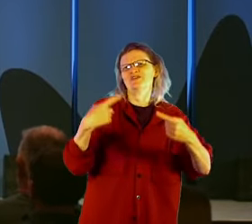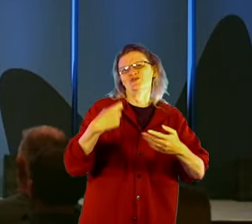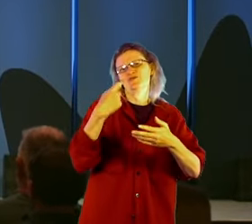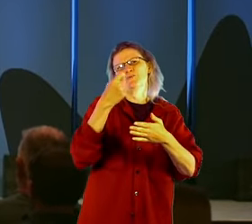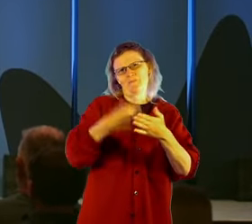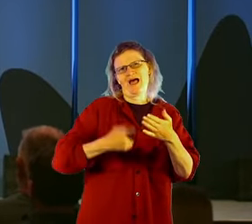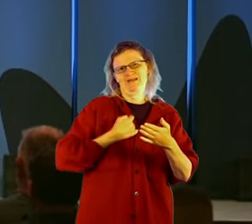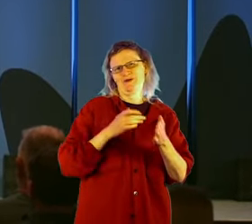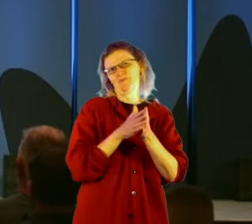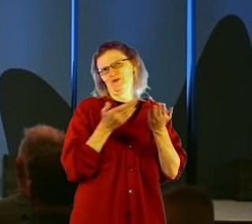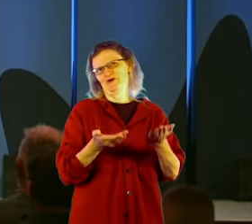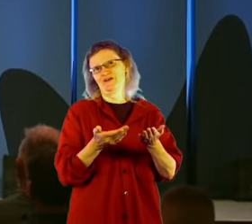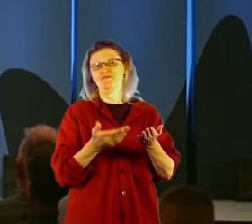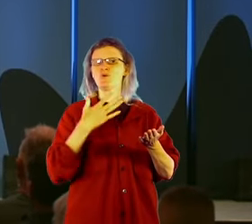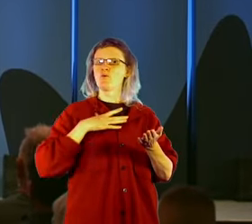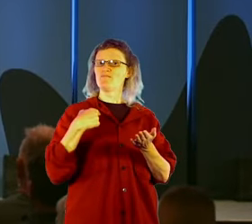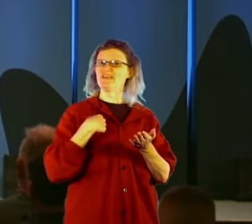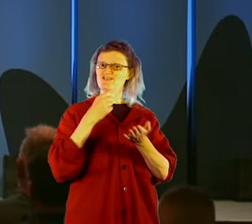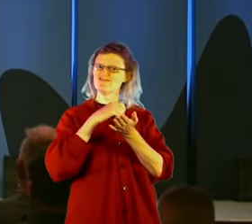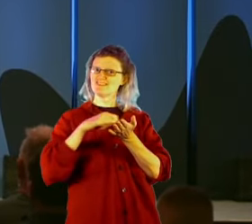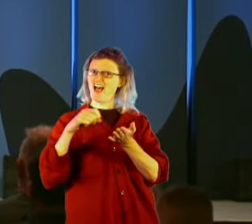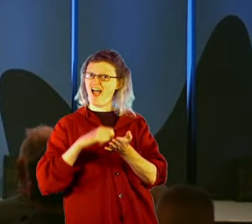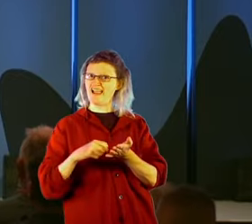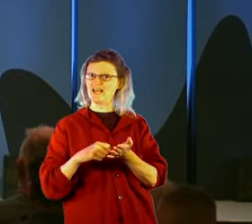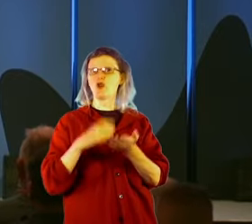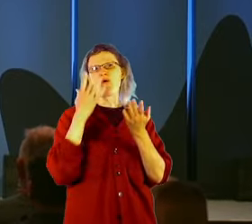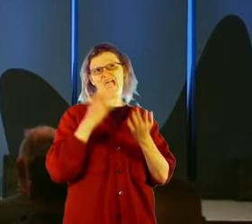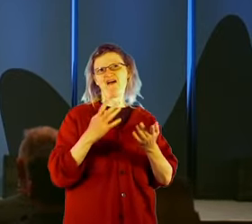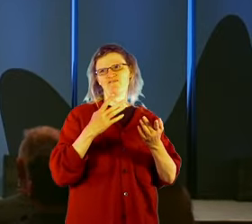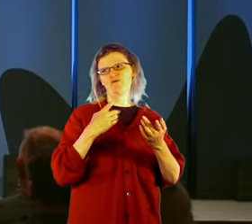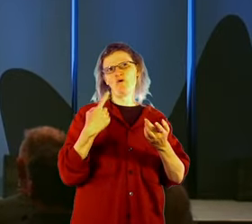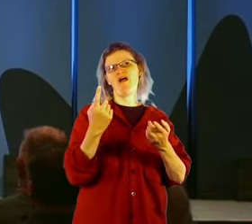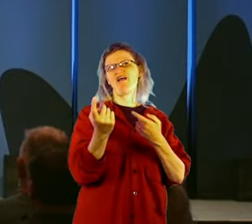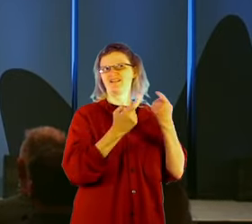you'd like me to sign it, you will have to chase me down.